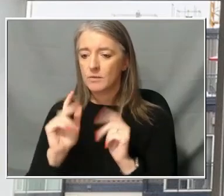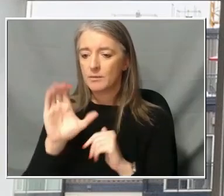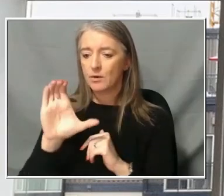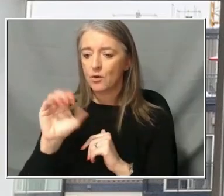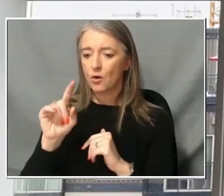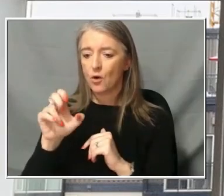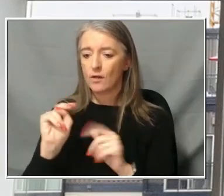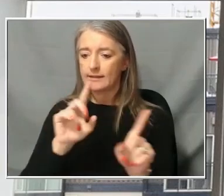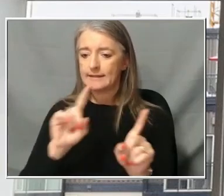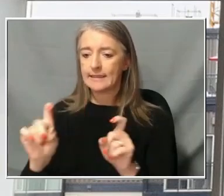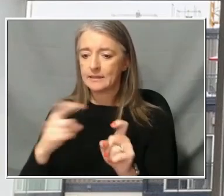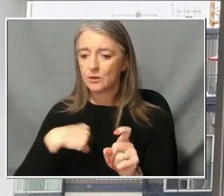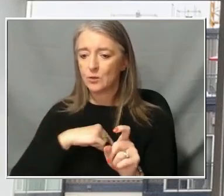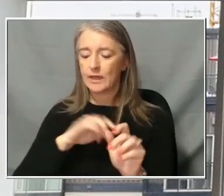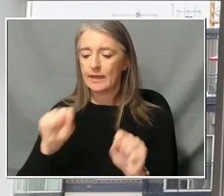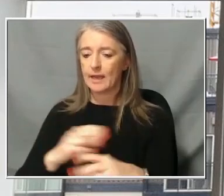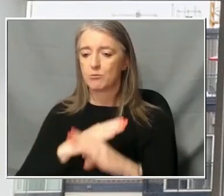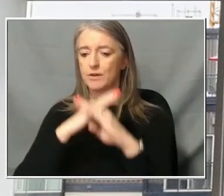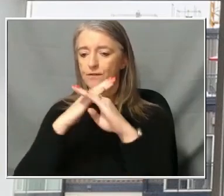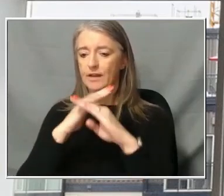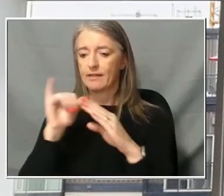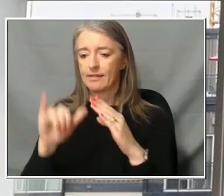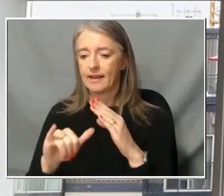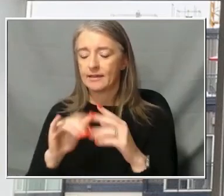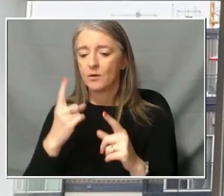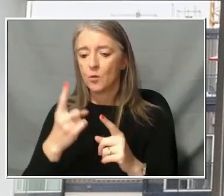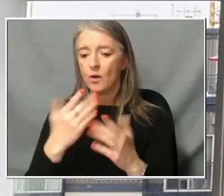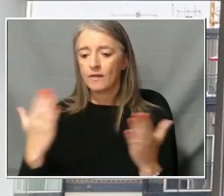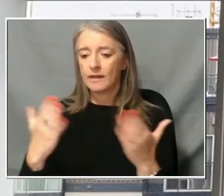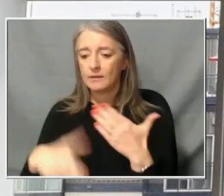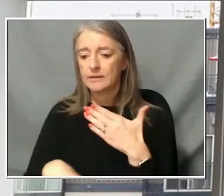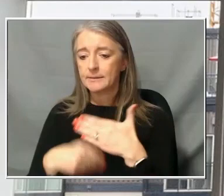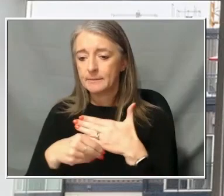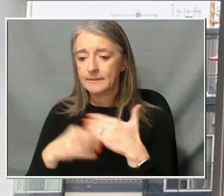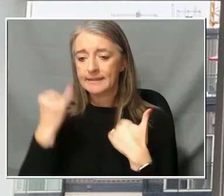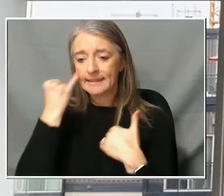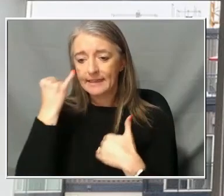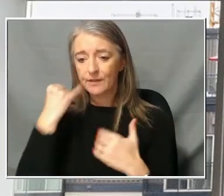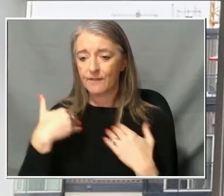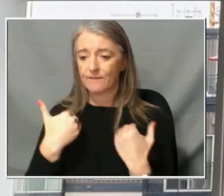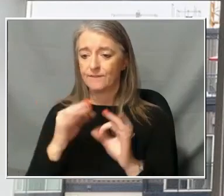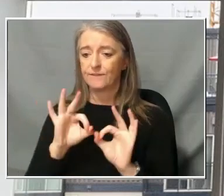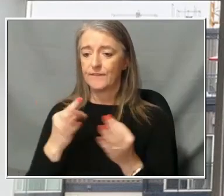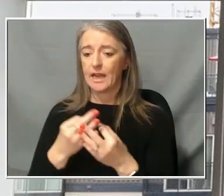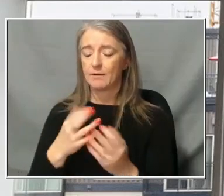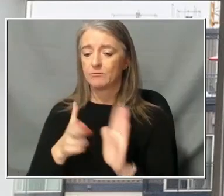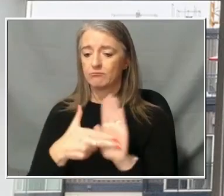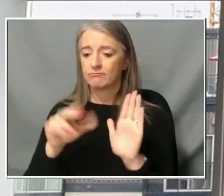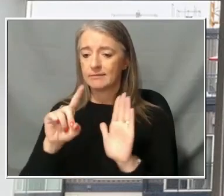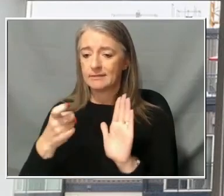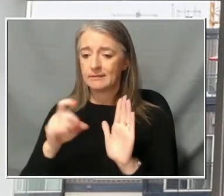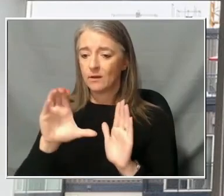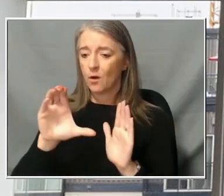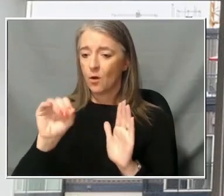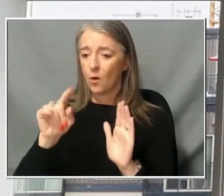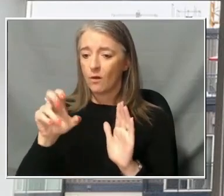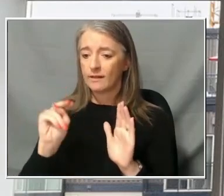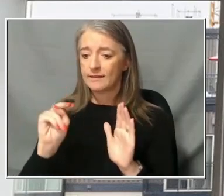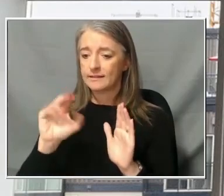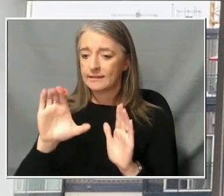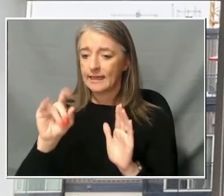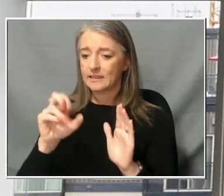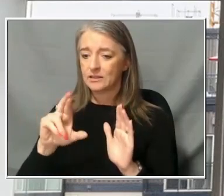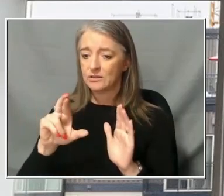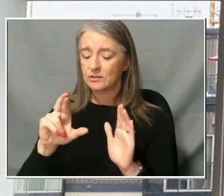colonoscopies, we could potentially prevent a lot of this. One thing I'd like to add is if you have a family member that was diagnosed with colon cancer, you